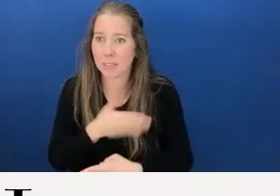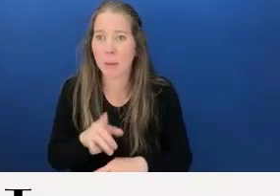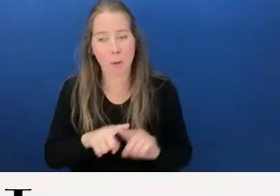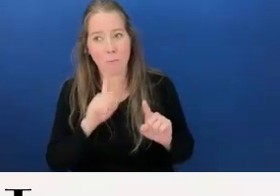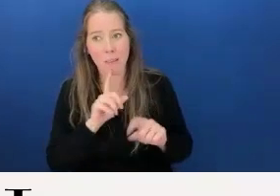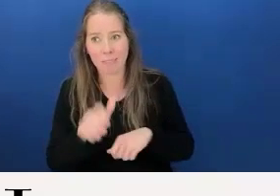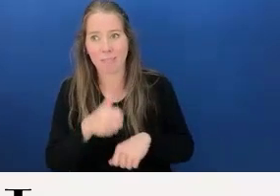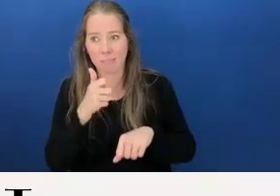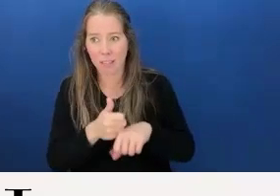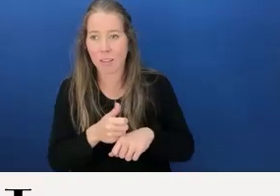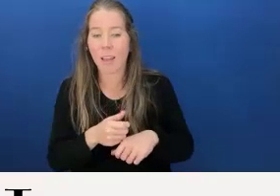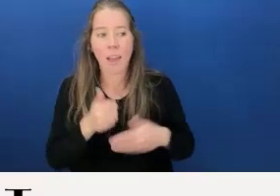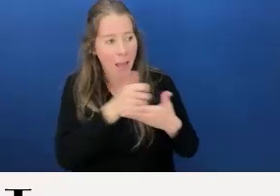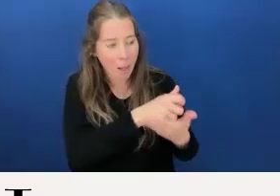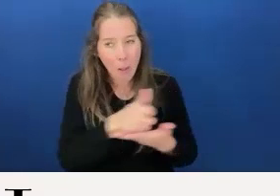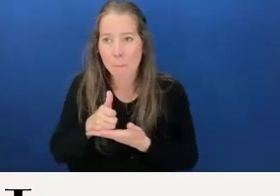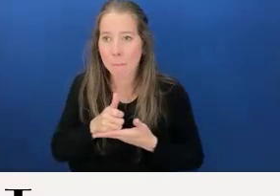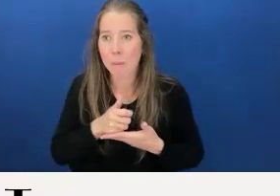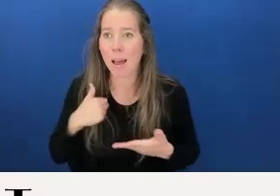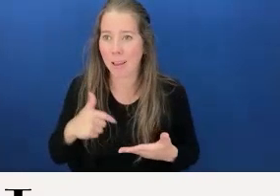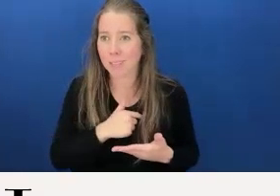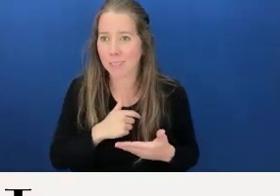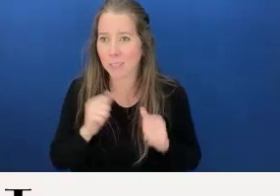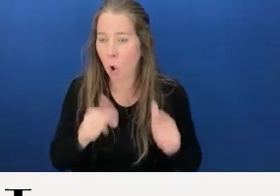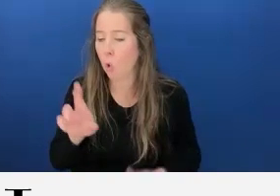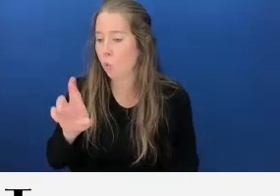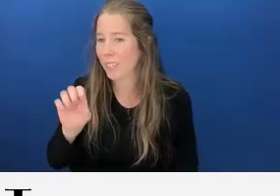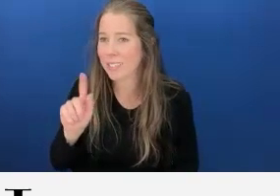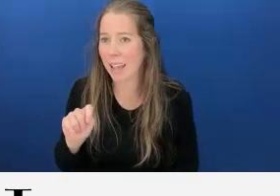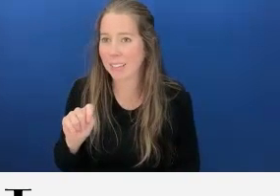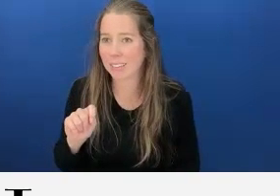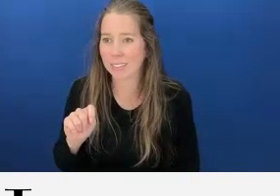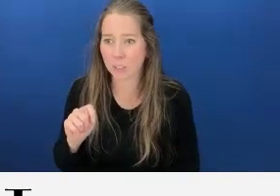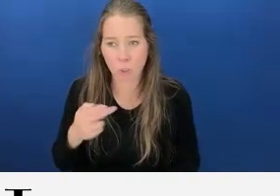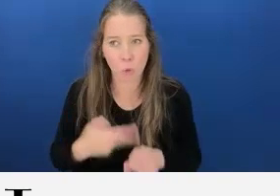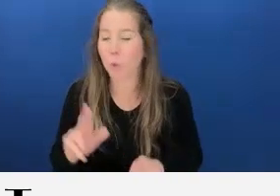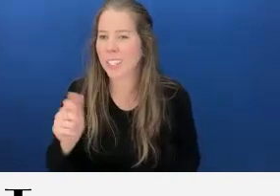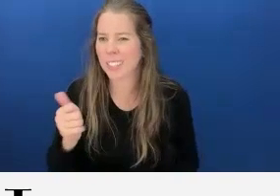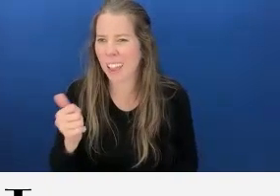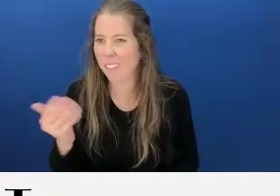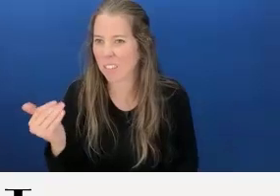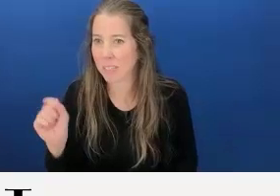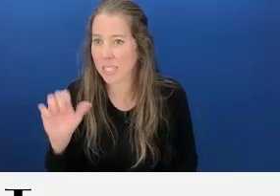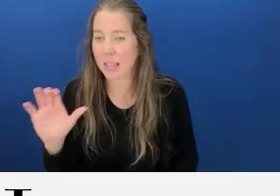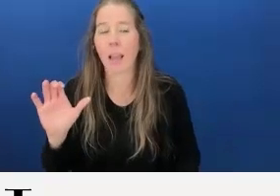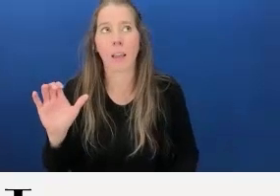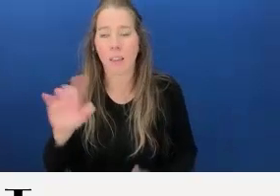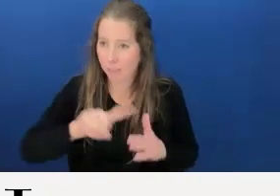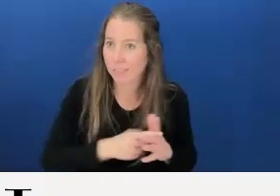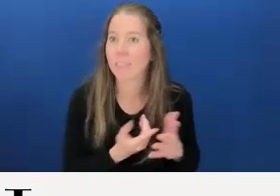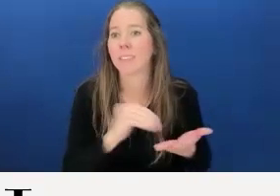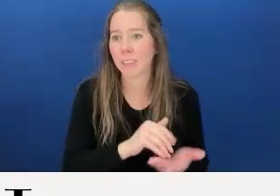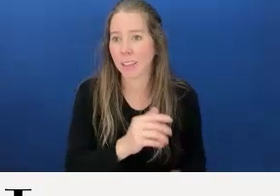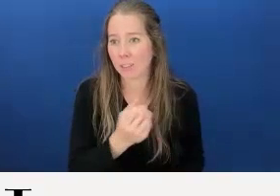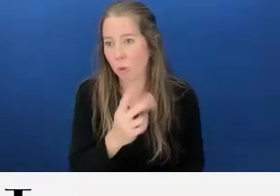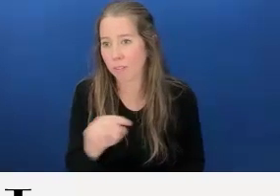class again, reset us, just 10 or 15 seconds of that. So I practiced it on my students. I guess they